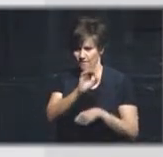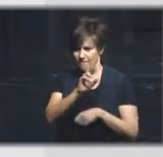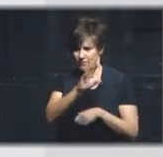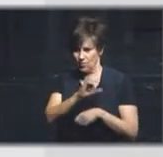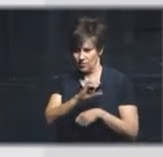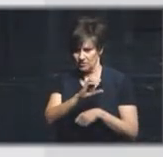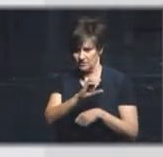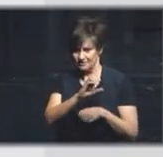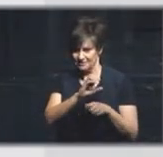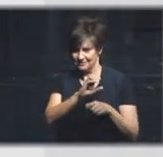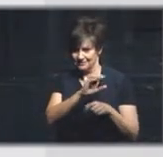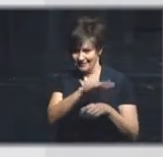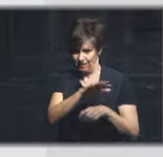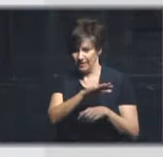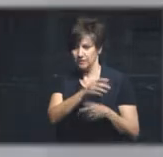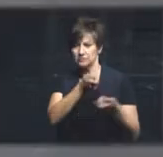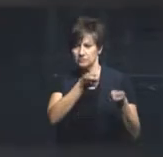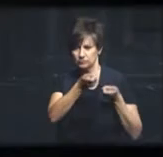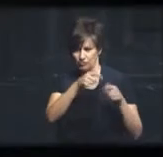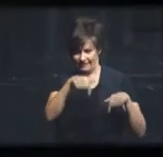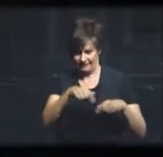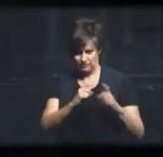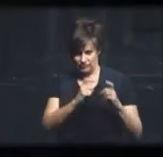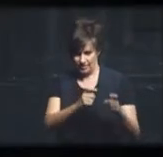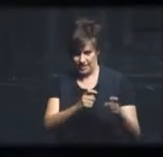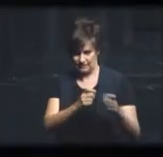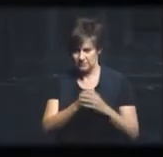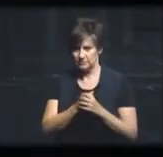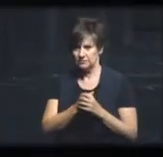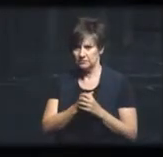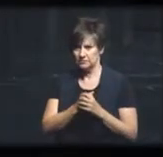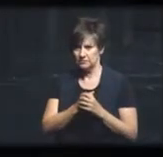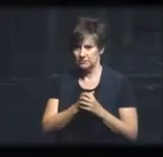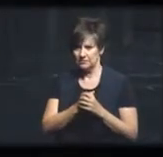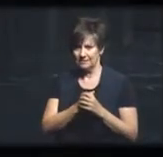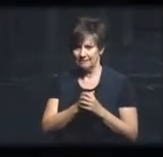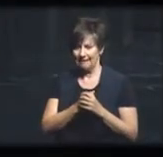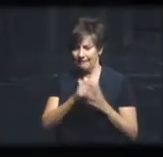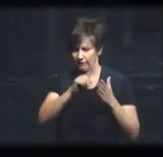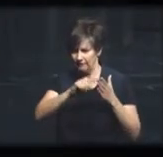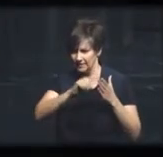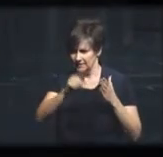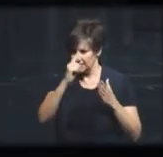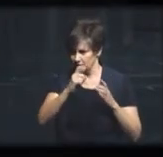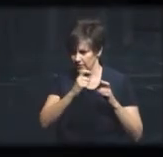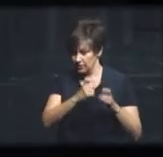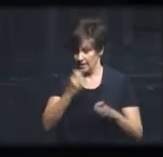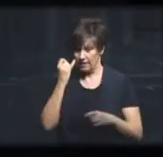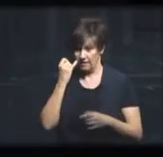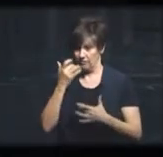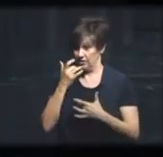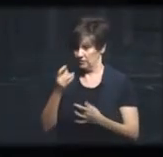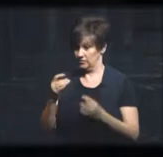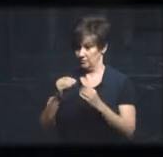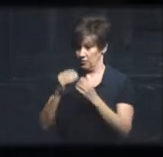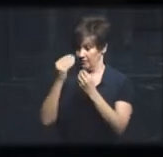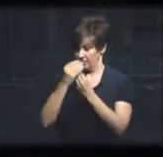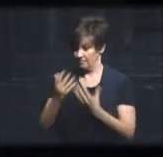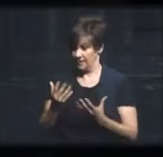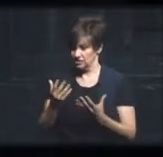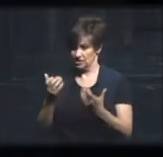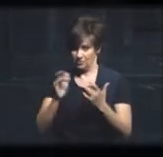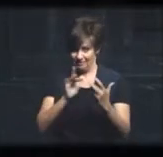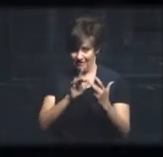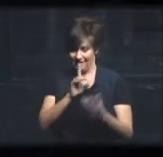running this grant and the lead investigators for the grant. So if you're interested in more information, you want to connect